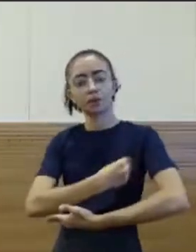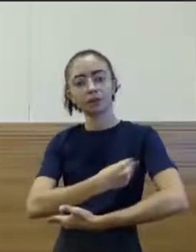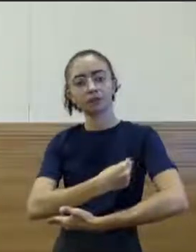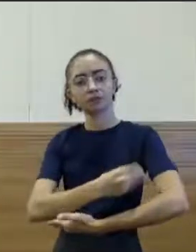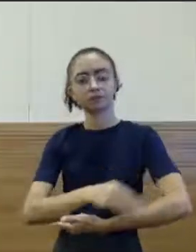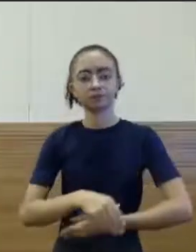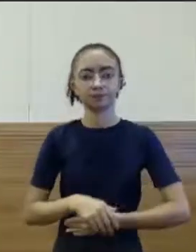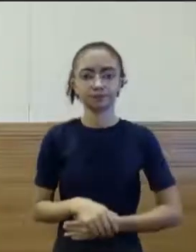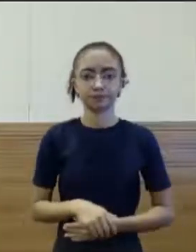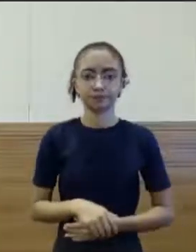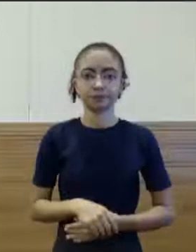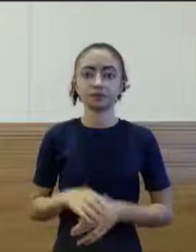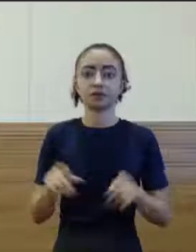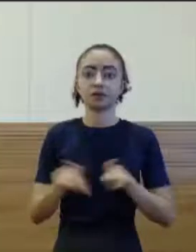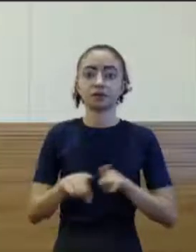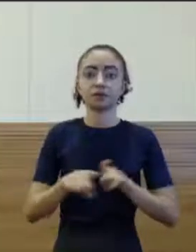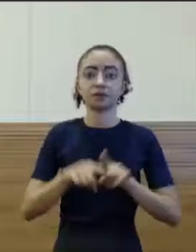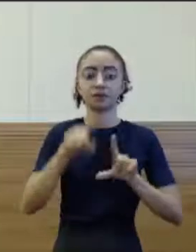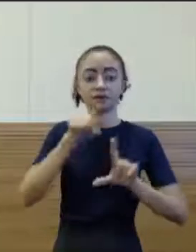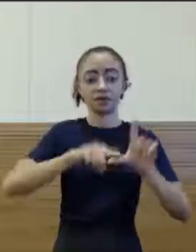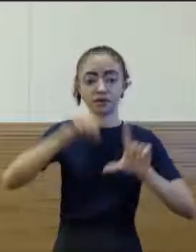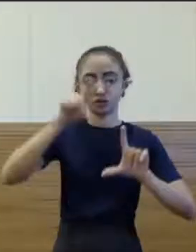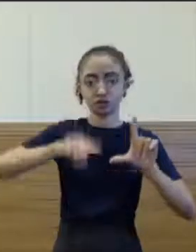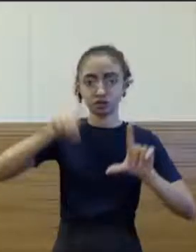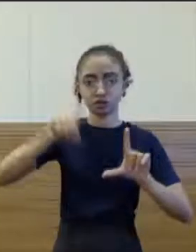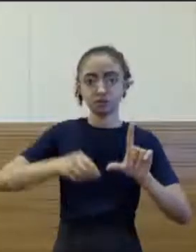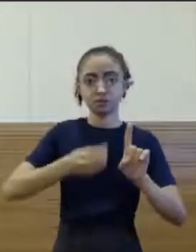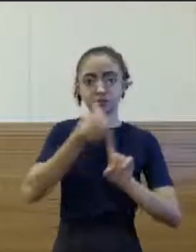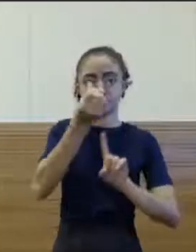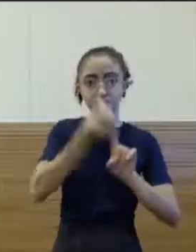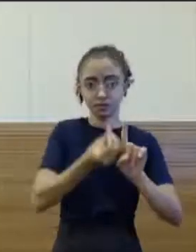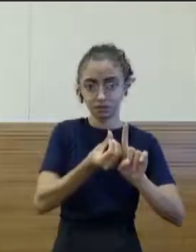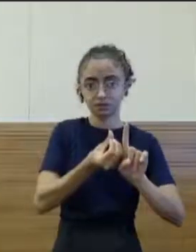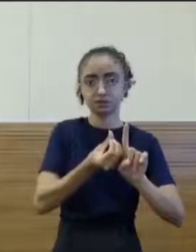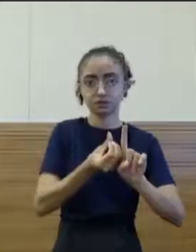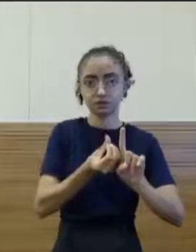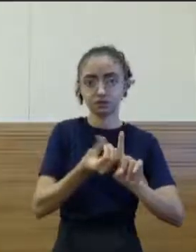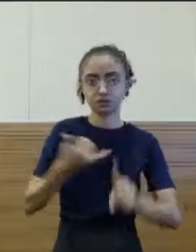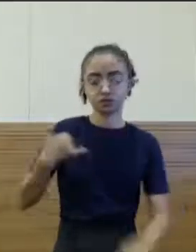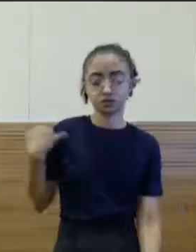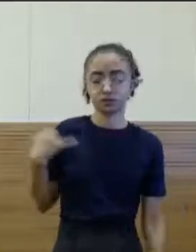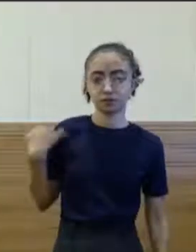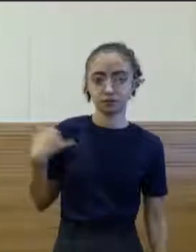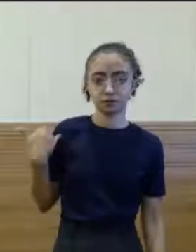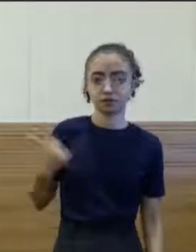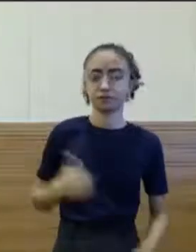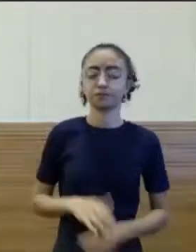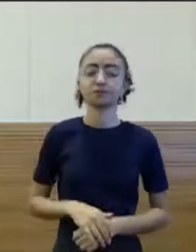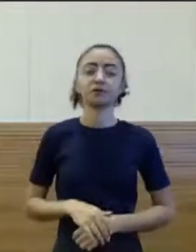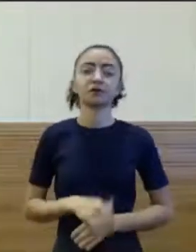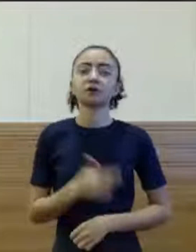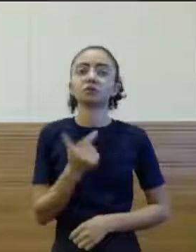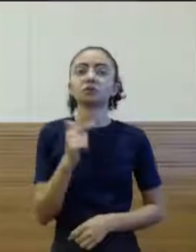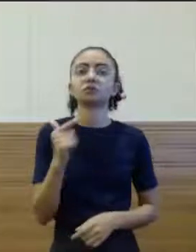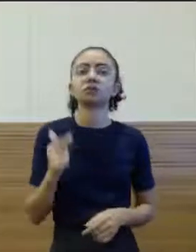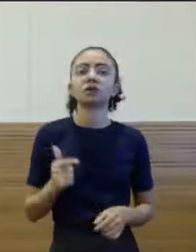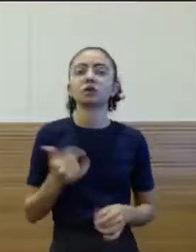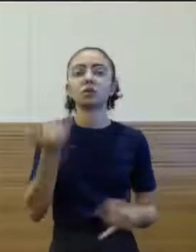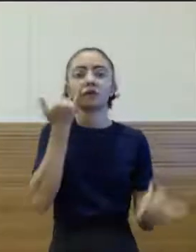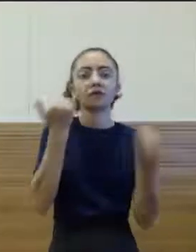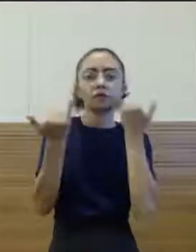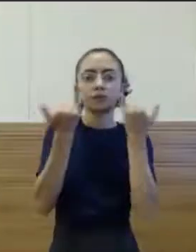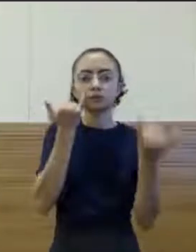saw this rate into 6 months. Well, we don't have a number that is too